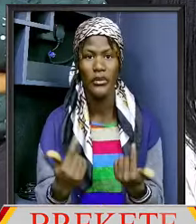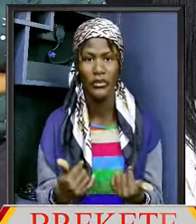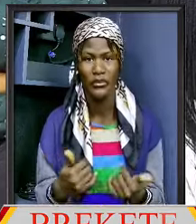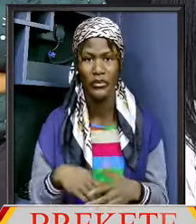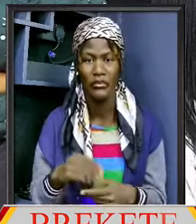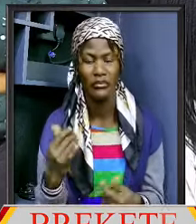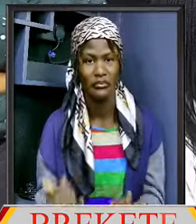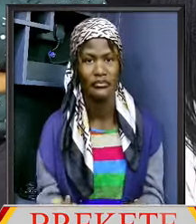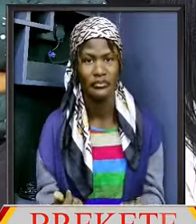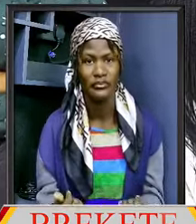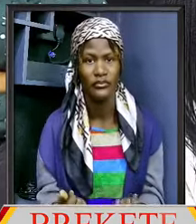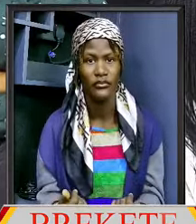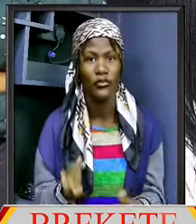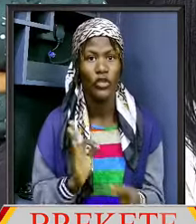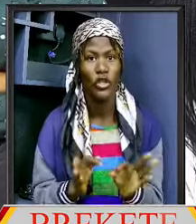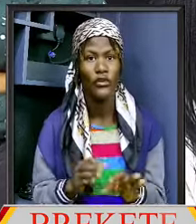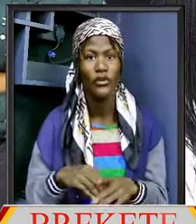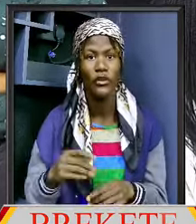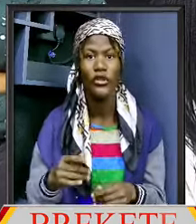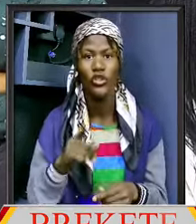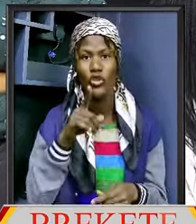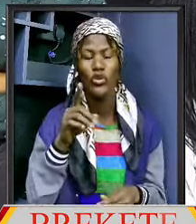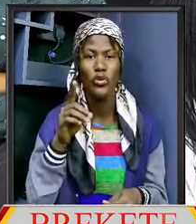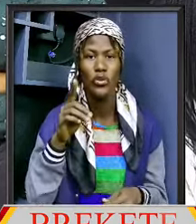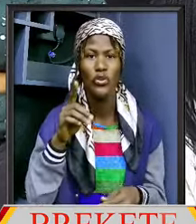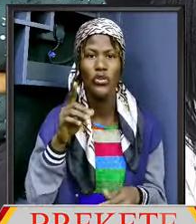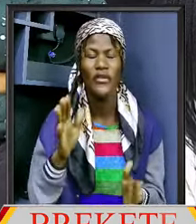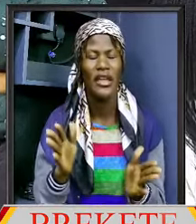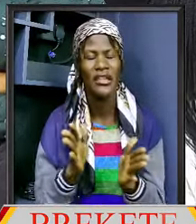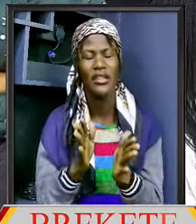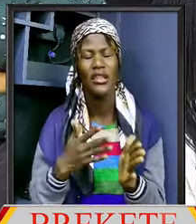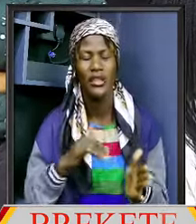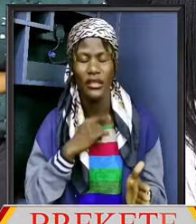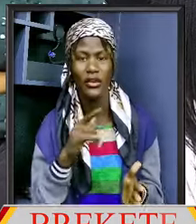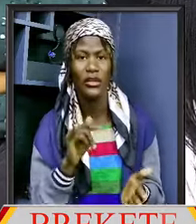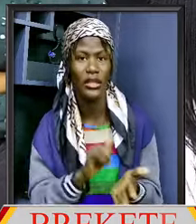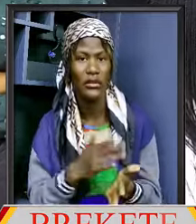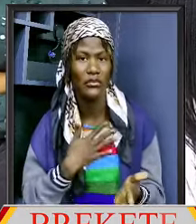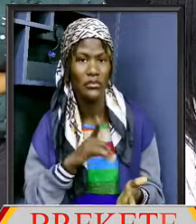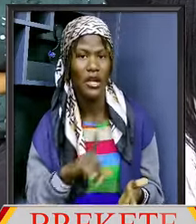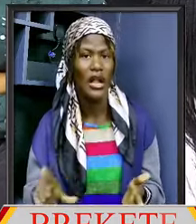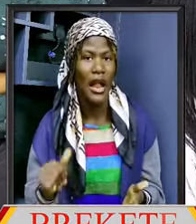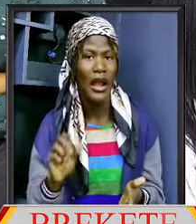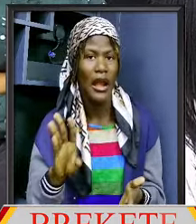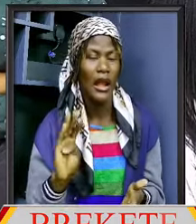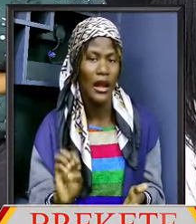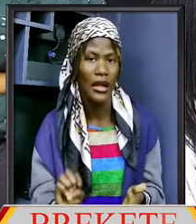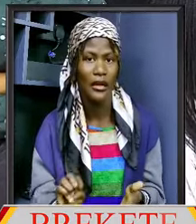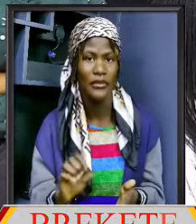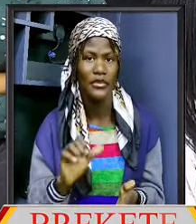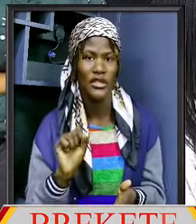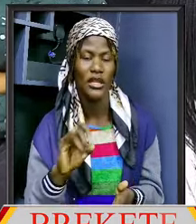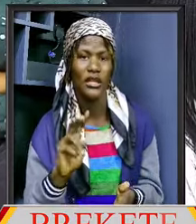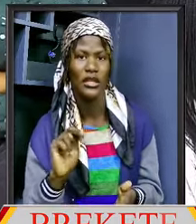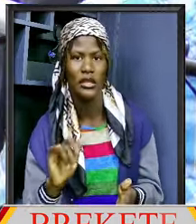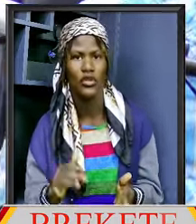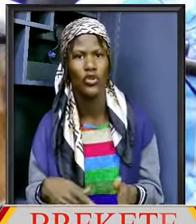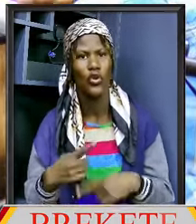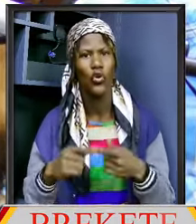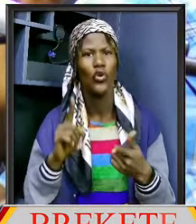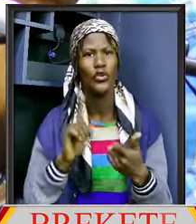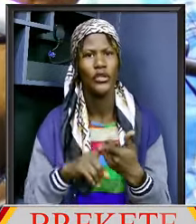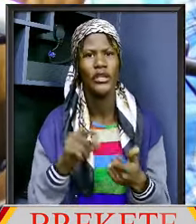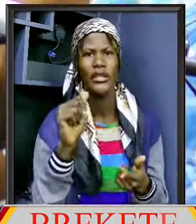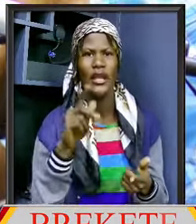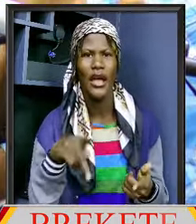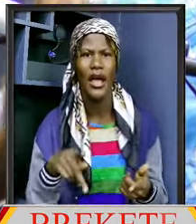they come out that thing, if I tell you, sir, the lab scientist, you go just go for the app. You go see. I was waiting. Whether